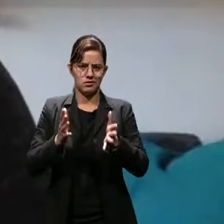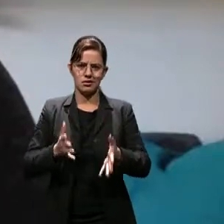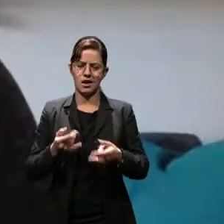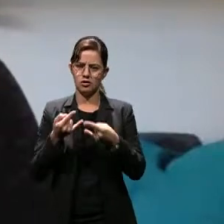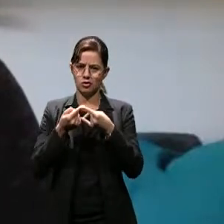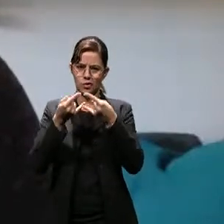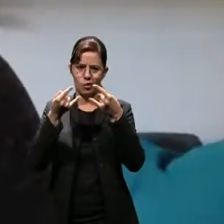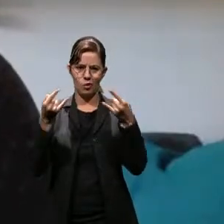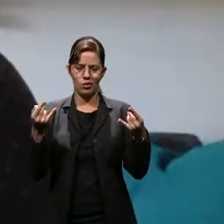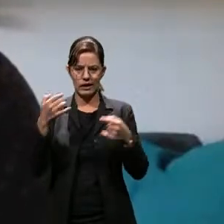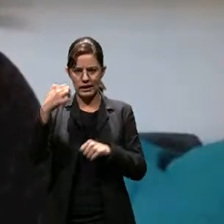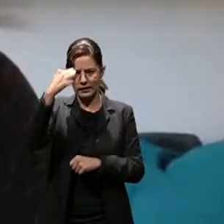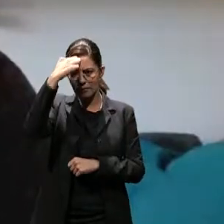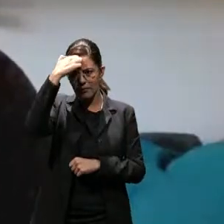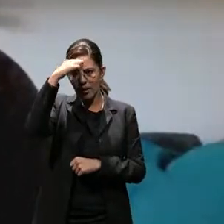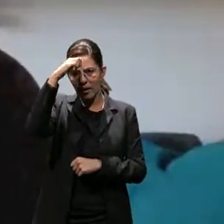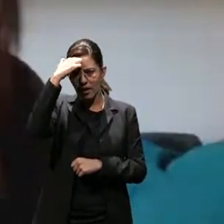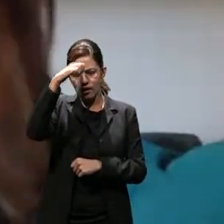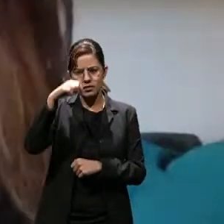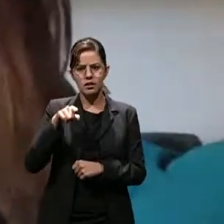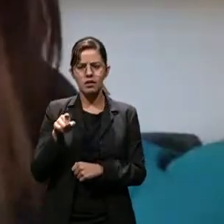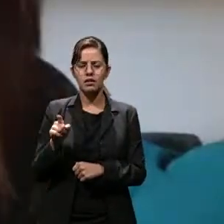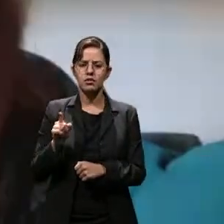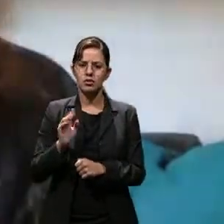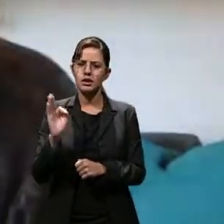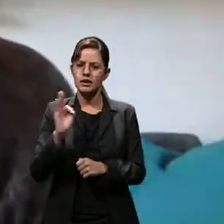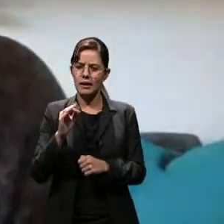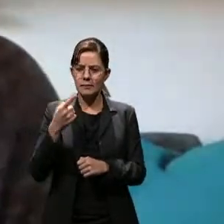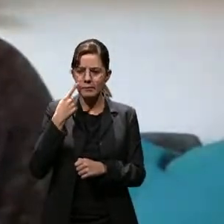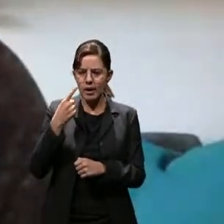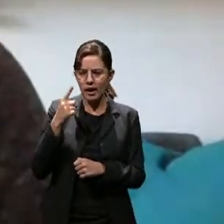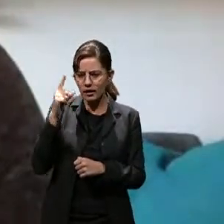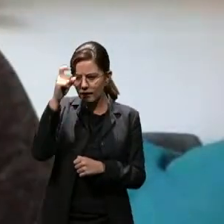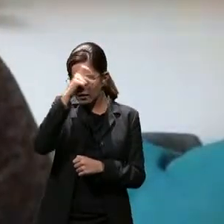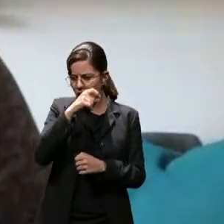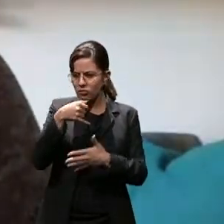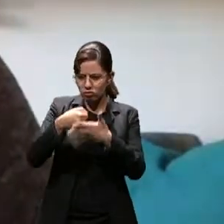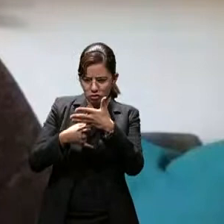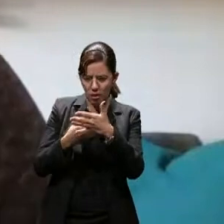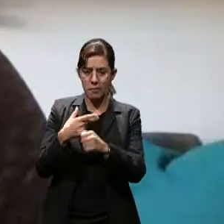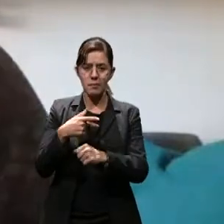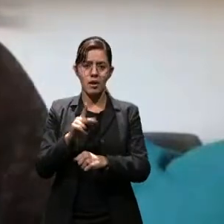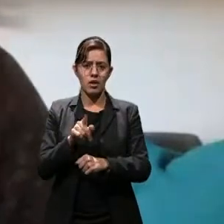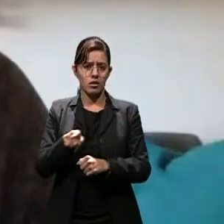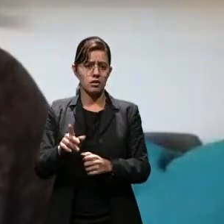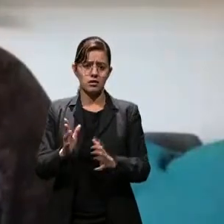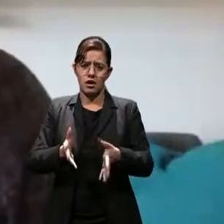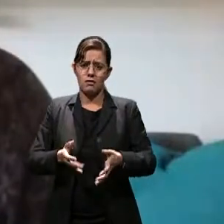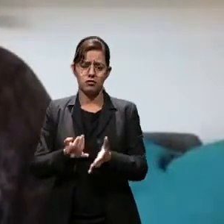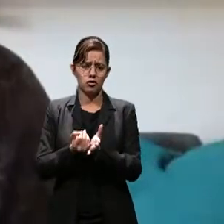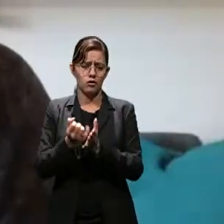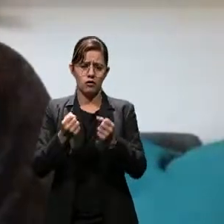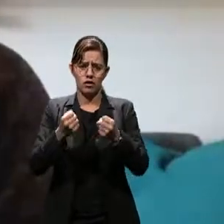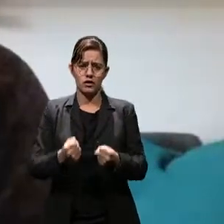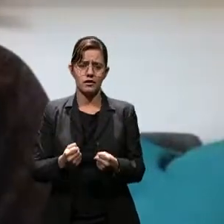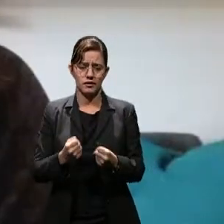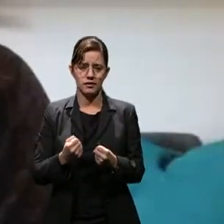had an electoral cycle and an electoral administration, even though very complex,